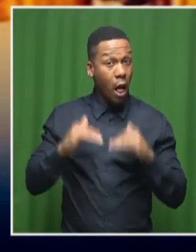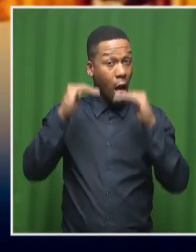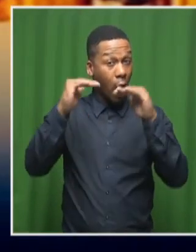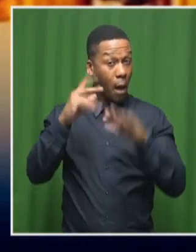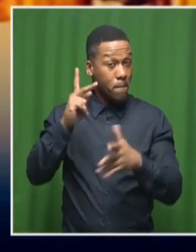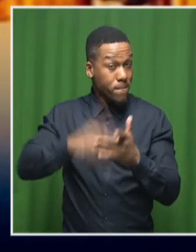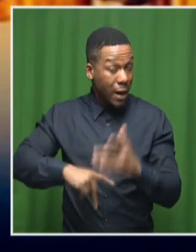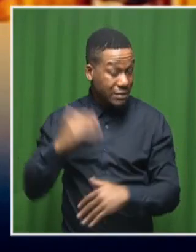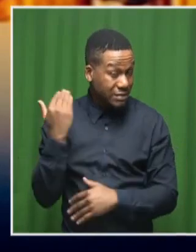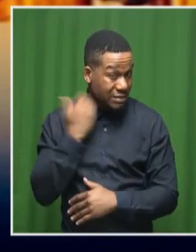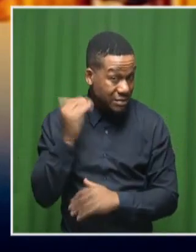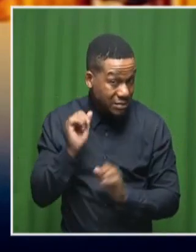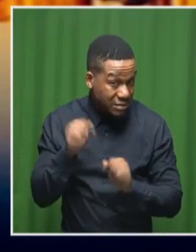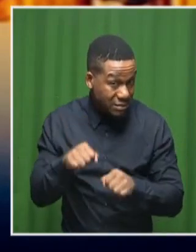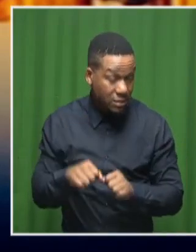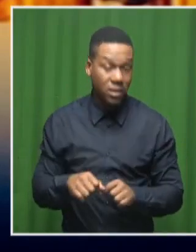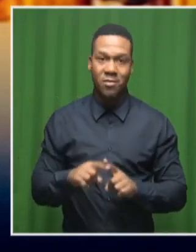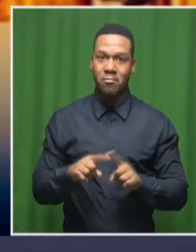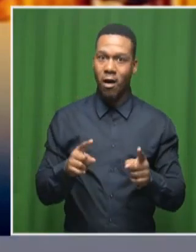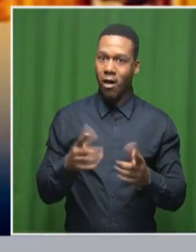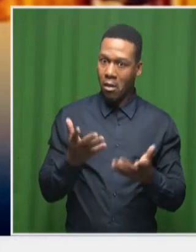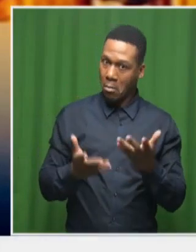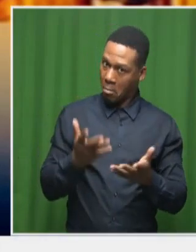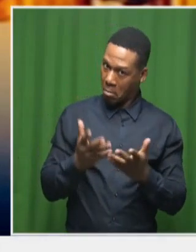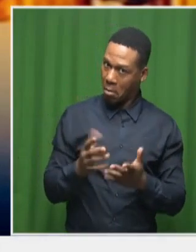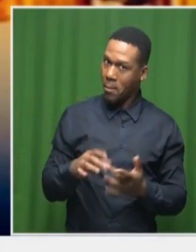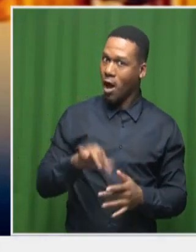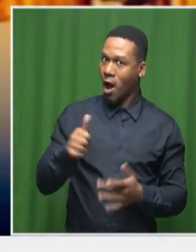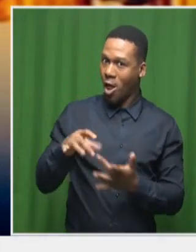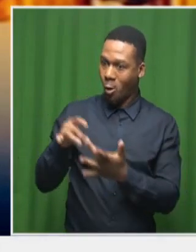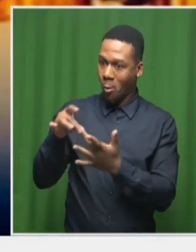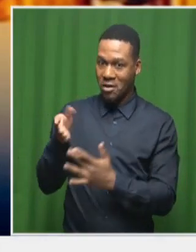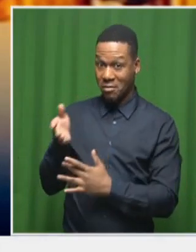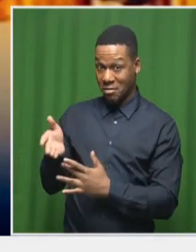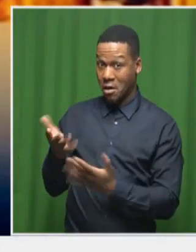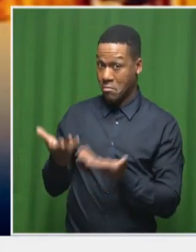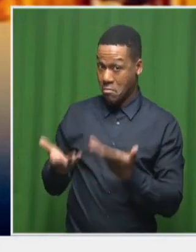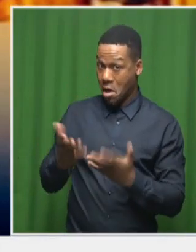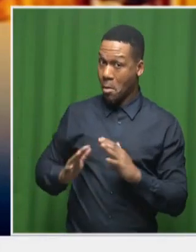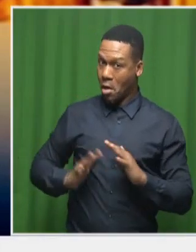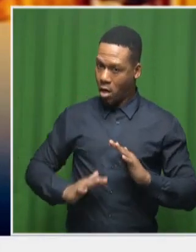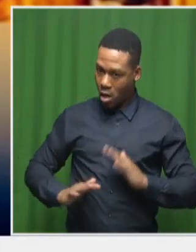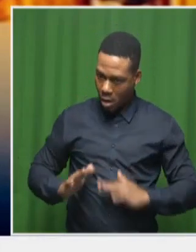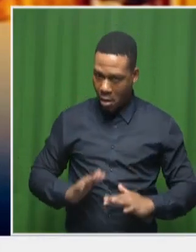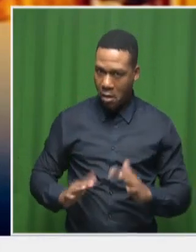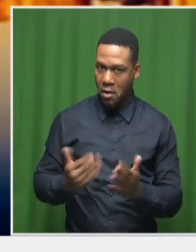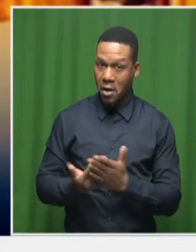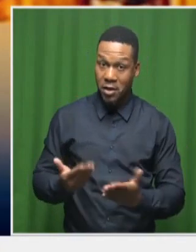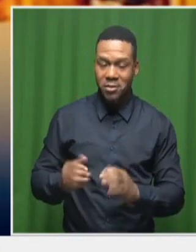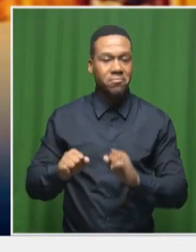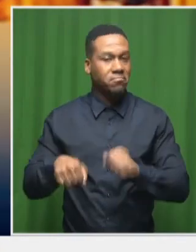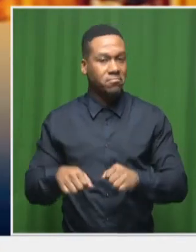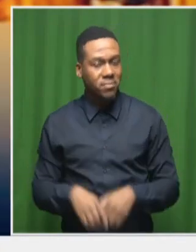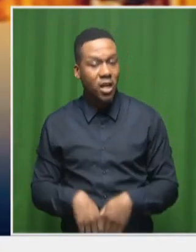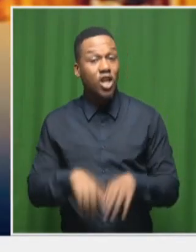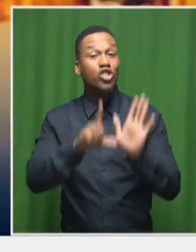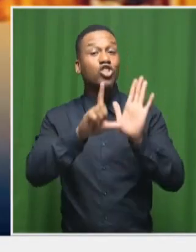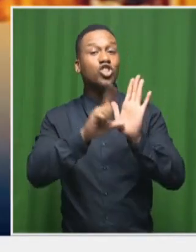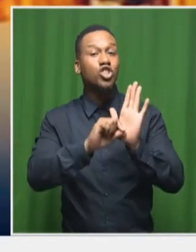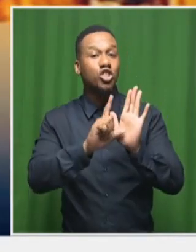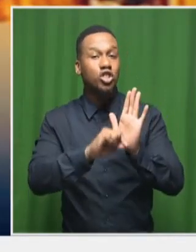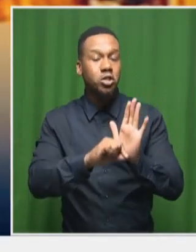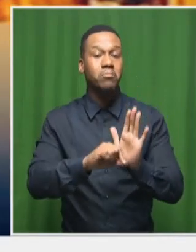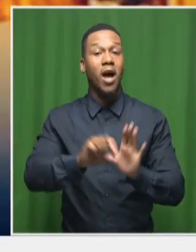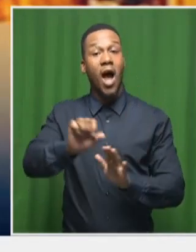an alternative and there might be, some relief on the horizon. Now, there's a cheaper